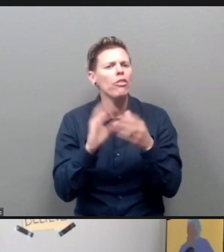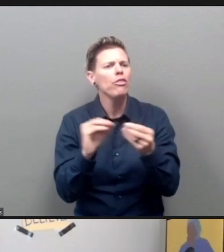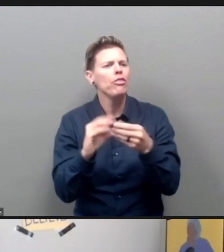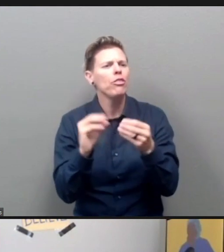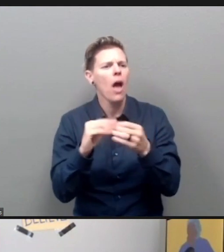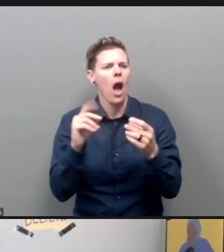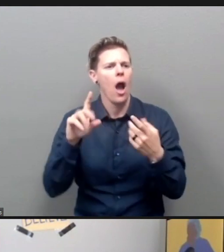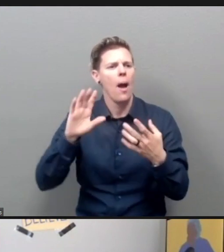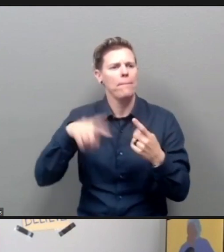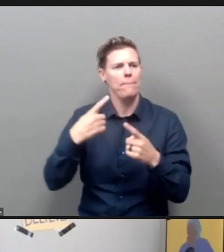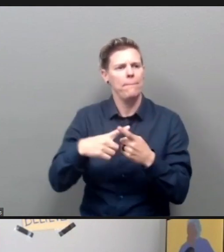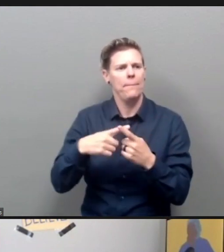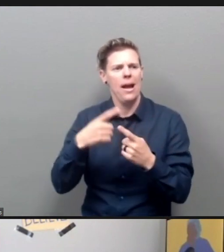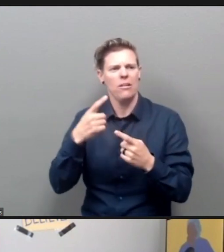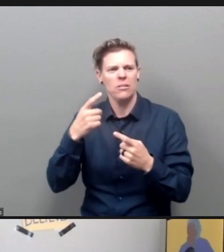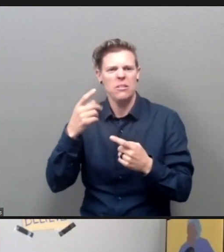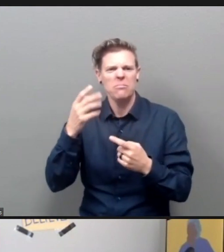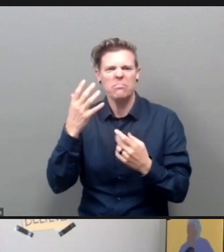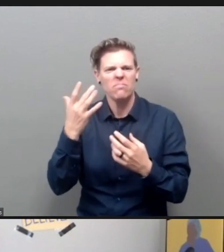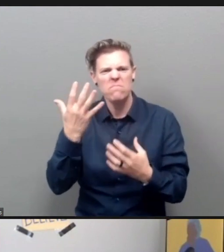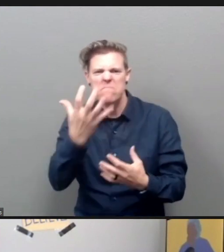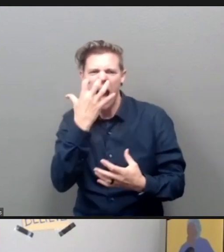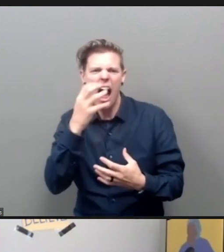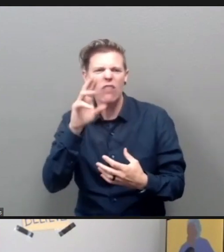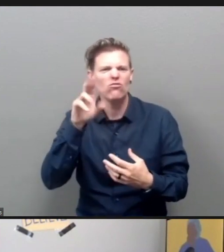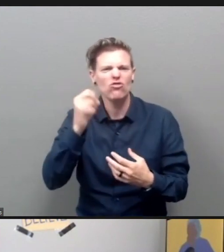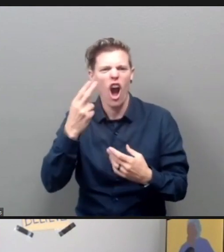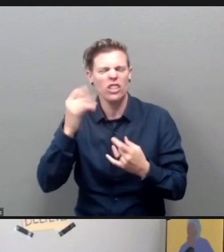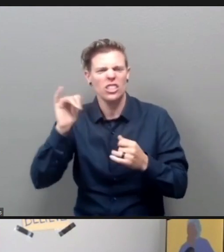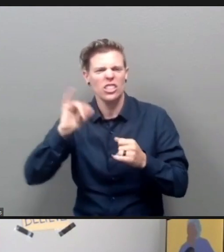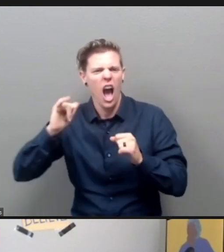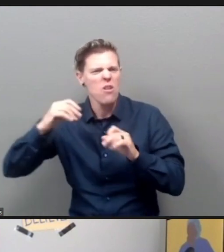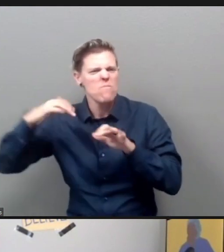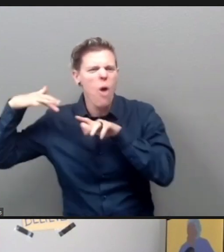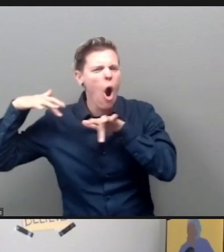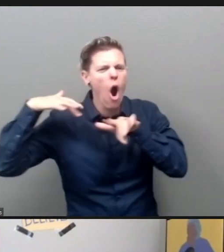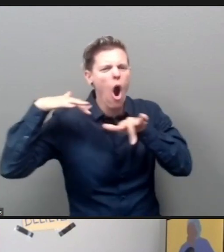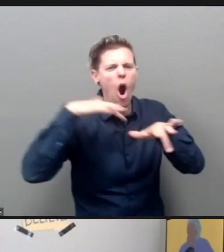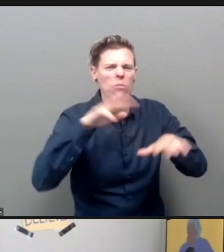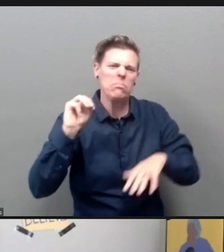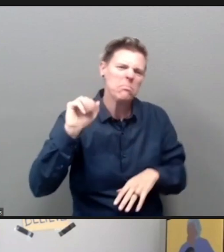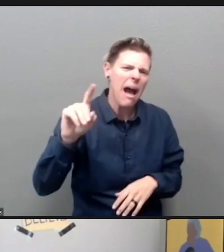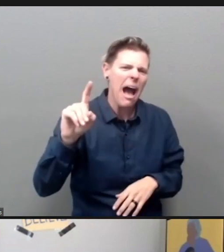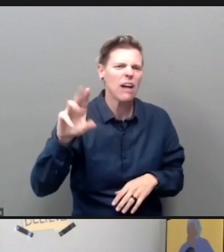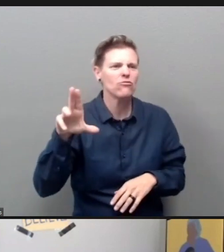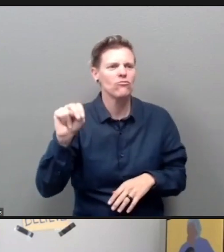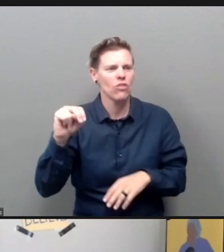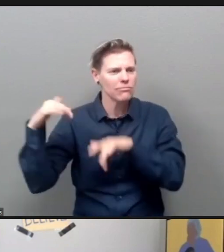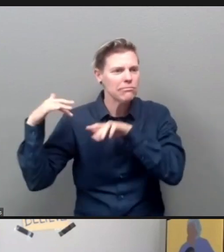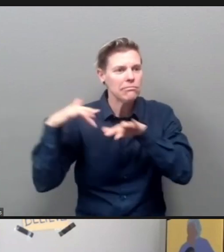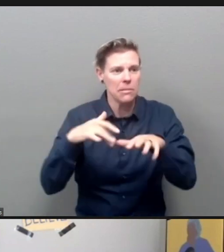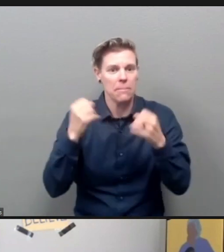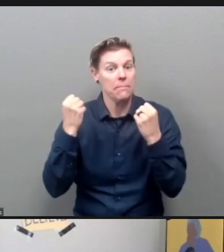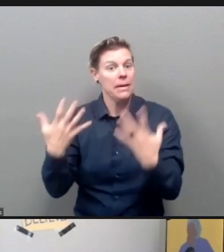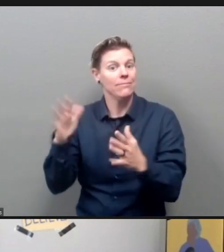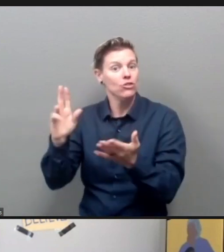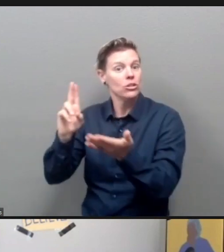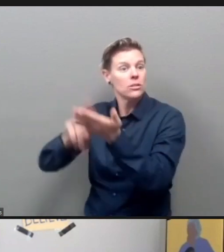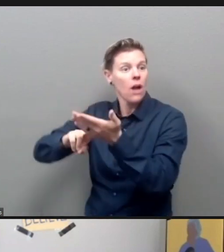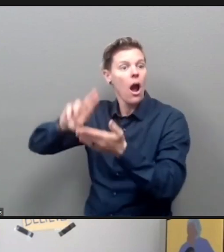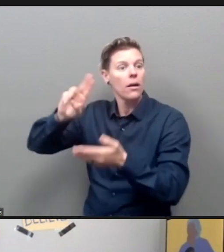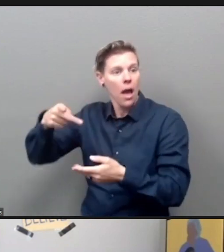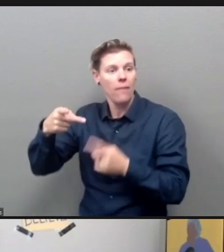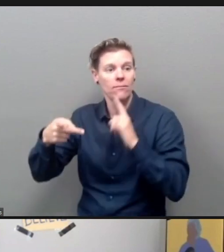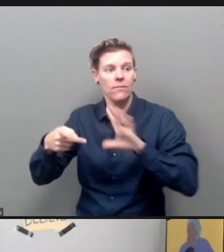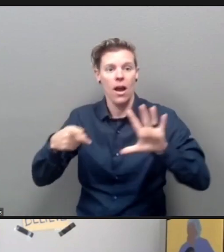many thousands of people have already registered for the 5 to 11. And as part of that, talk a little bit about the rollout. Dr. Scrace, I had heard you